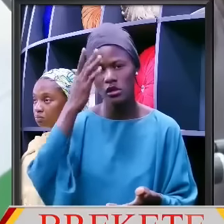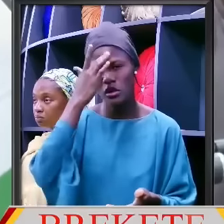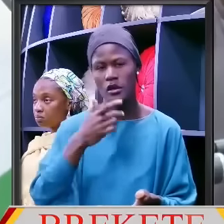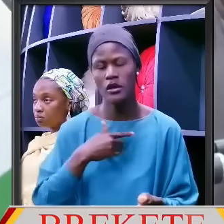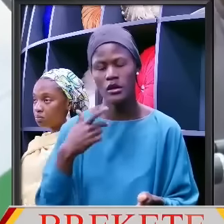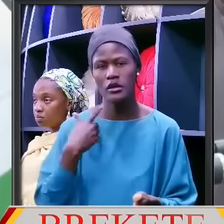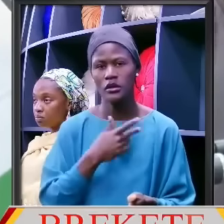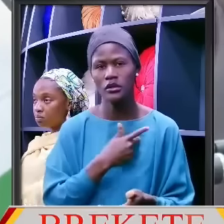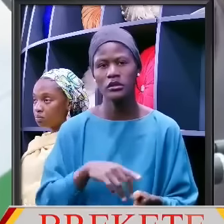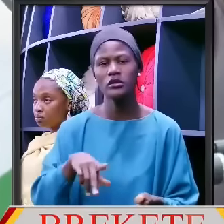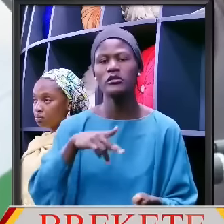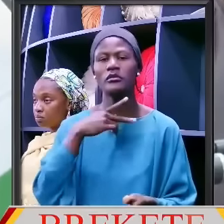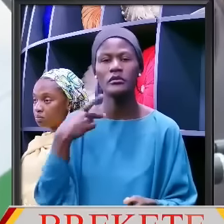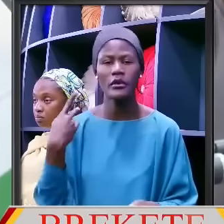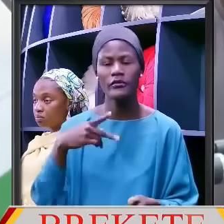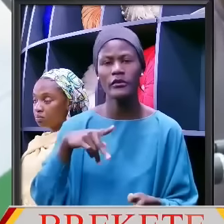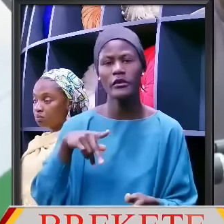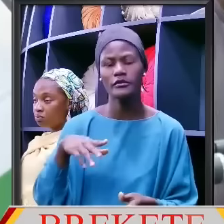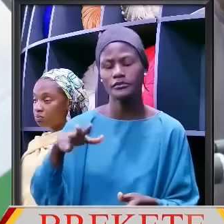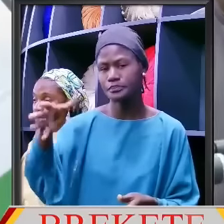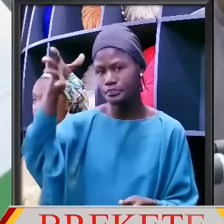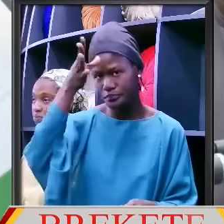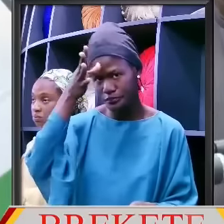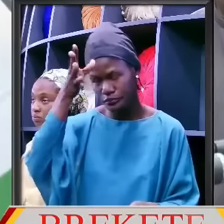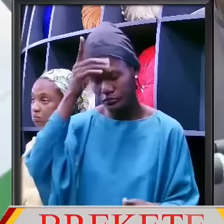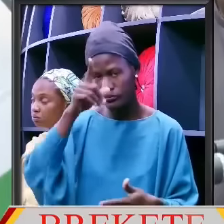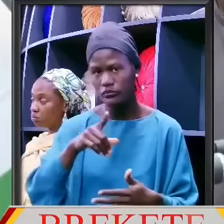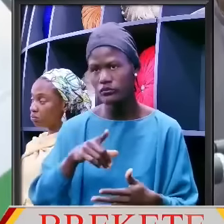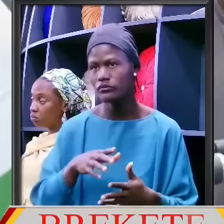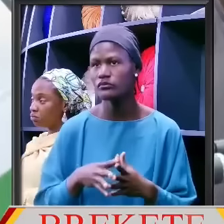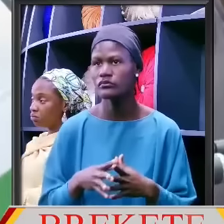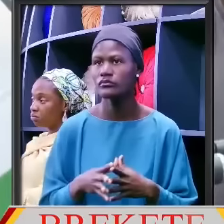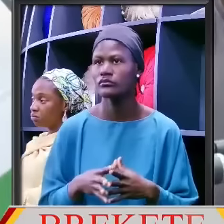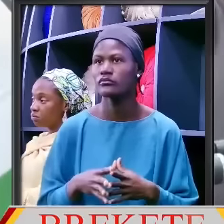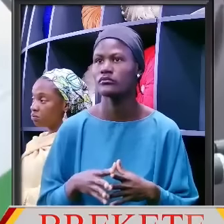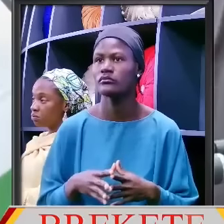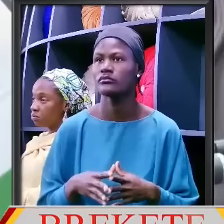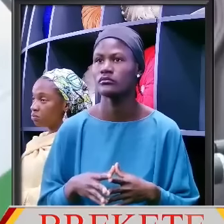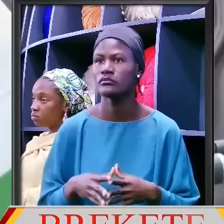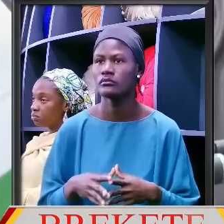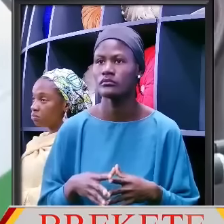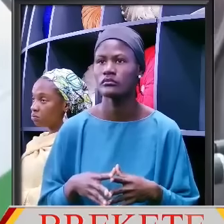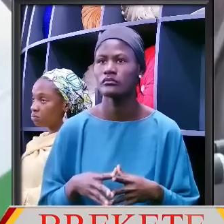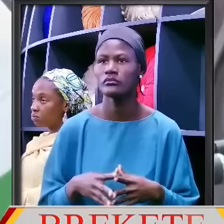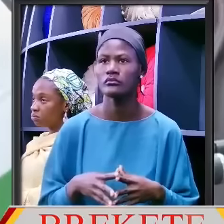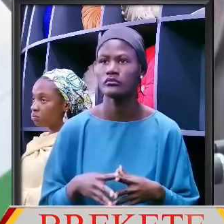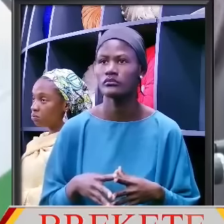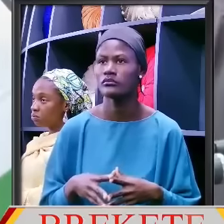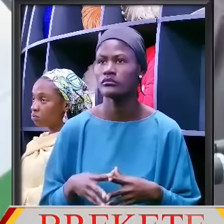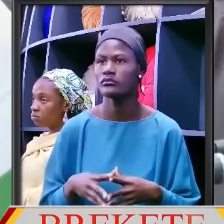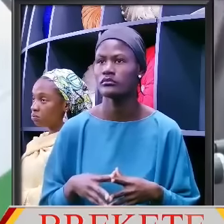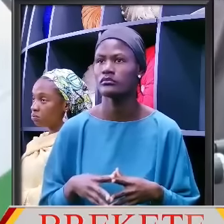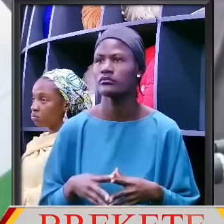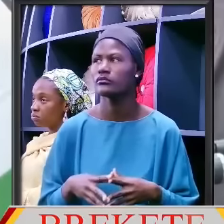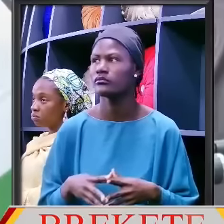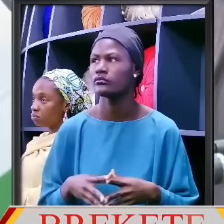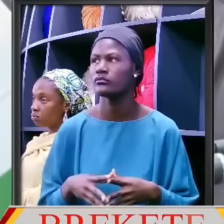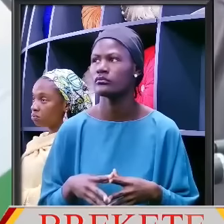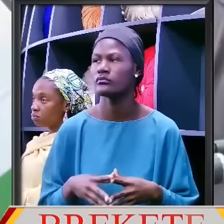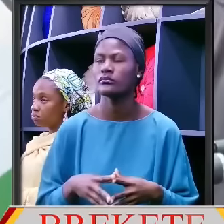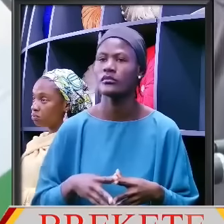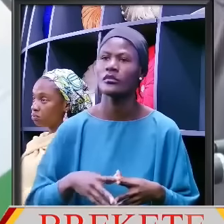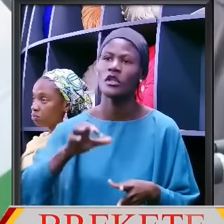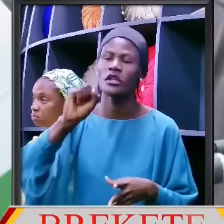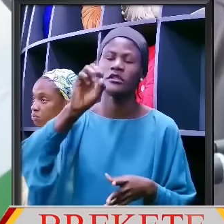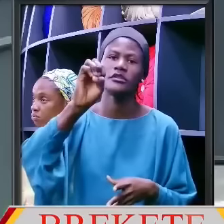head he be. Yes, sir. Now I'm being, what did they call parish head? Parish priest of which parish?